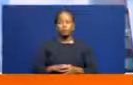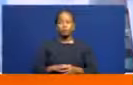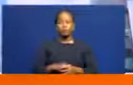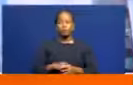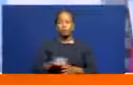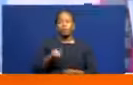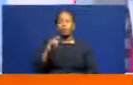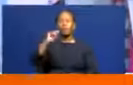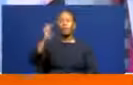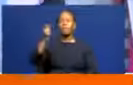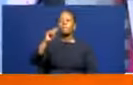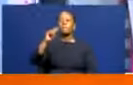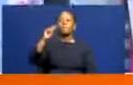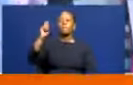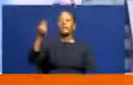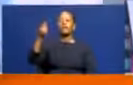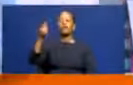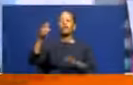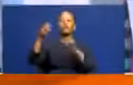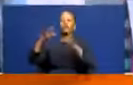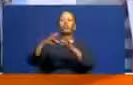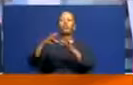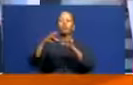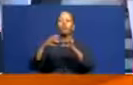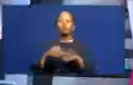Malawi, hoye!